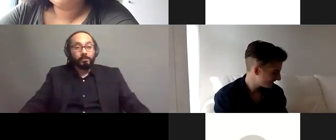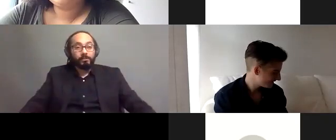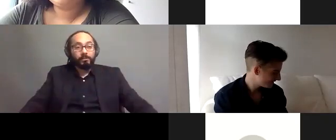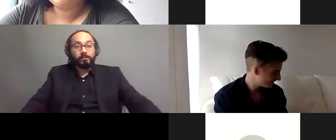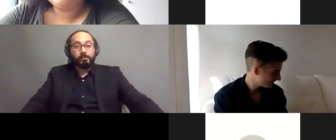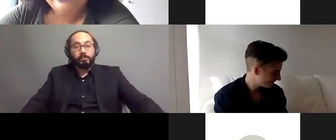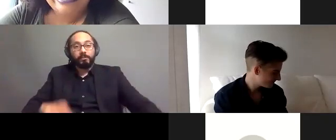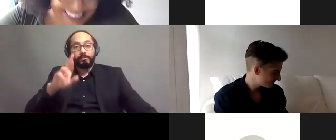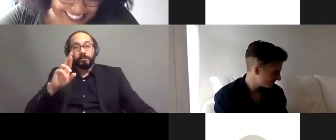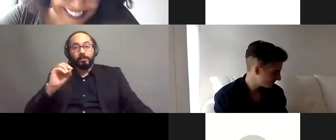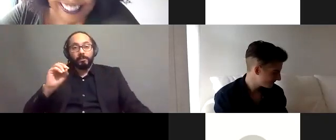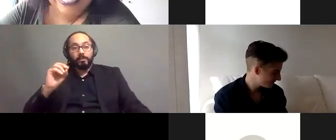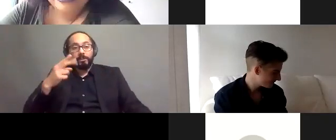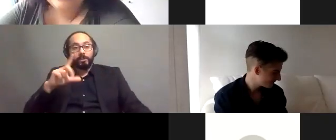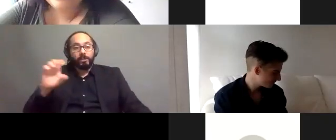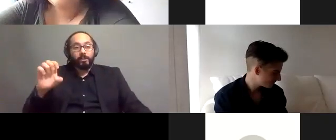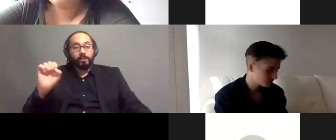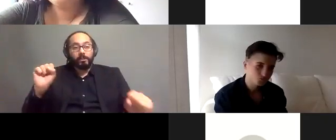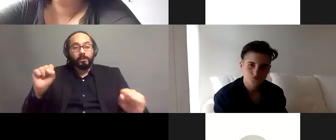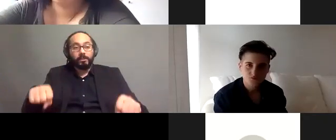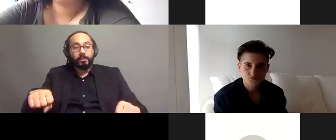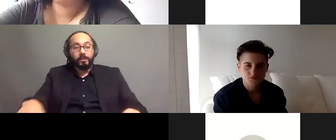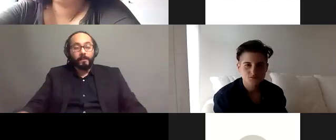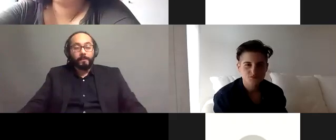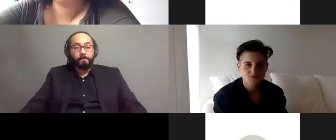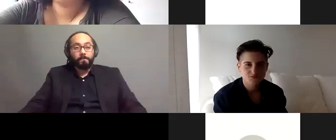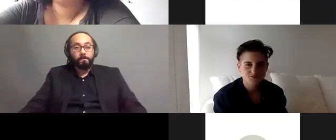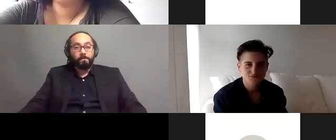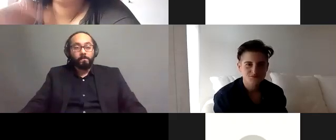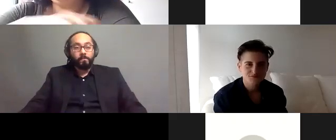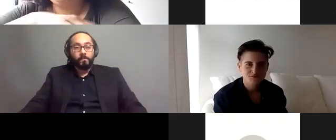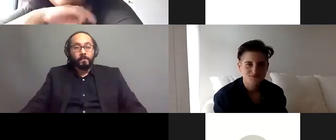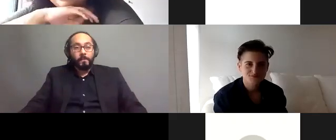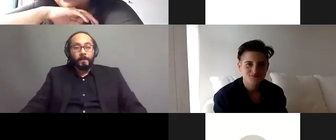Rochelle, you can go start with you, if you like.